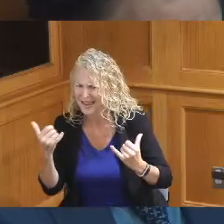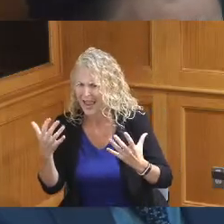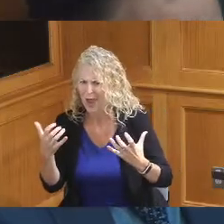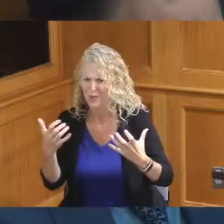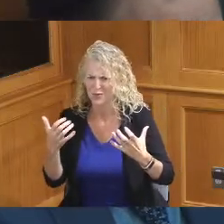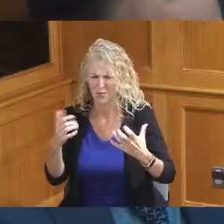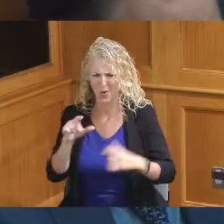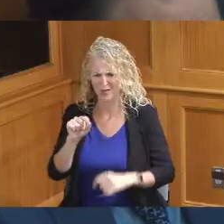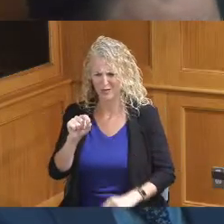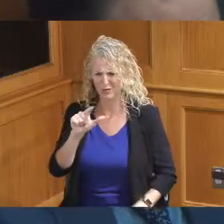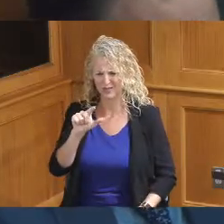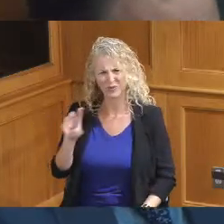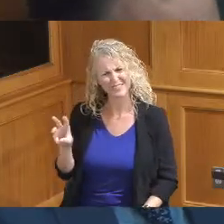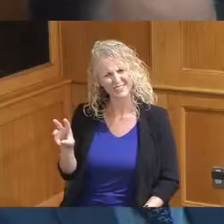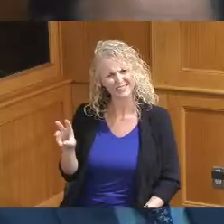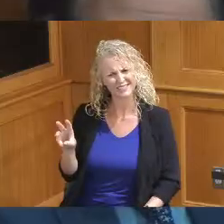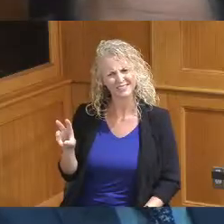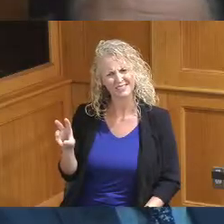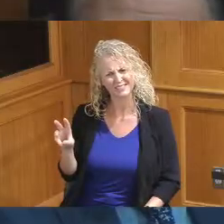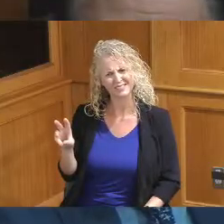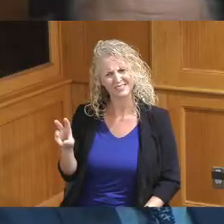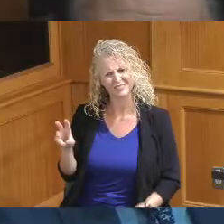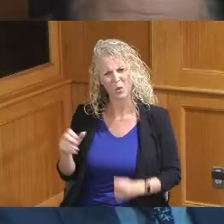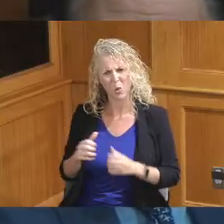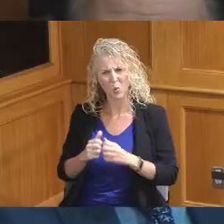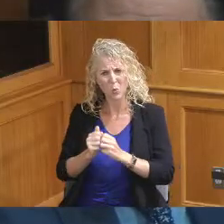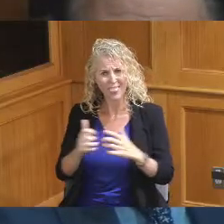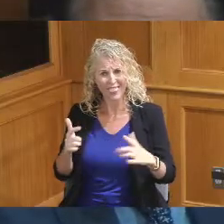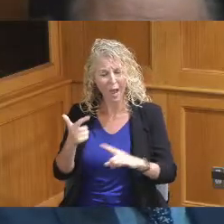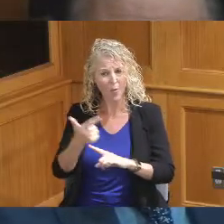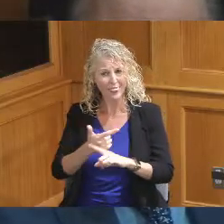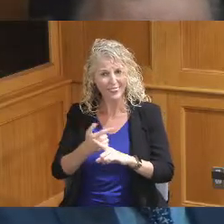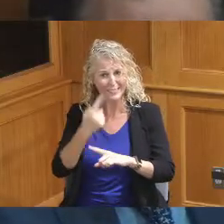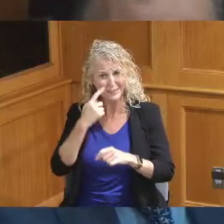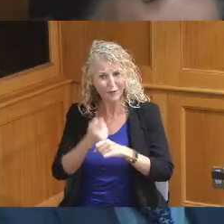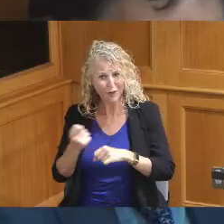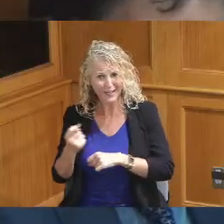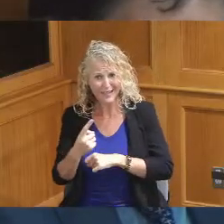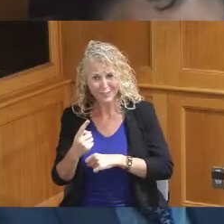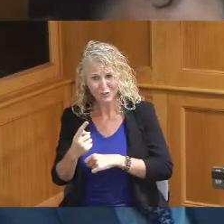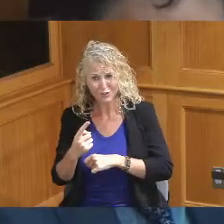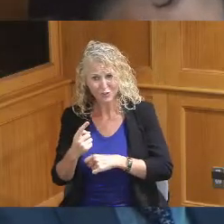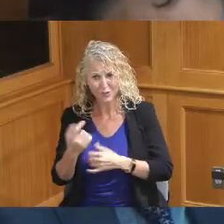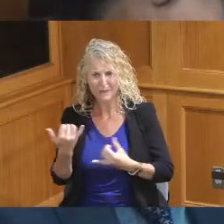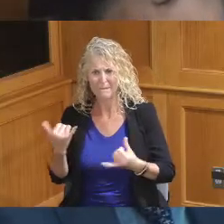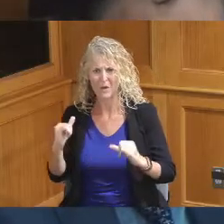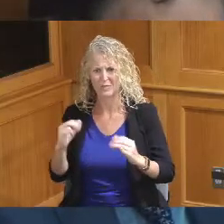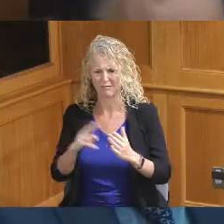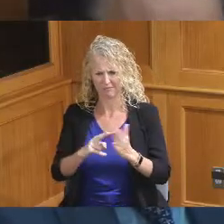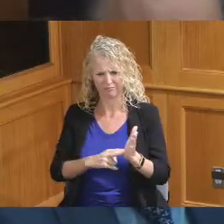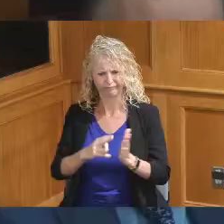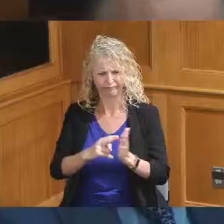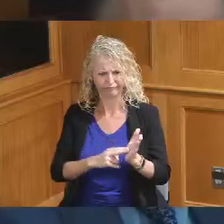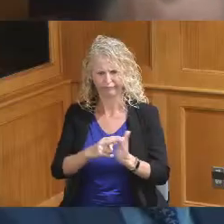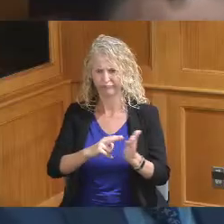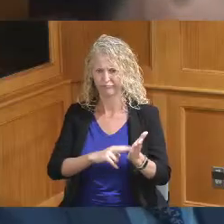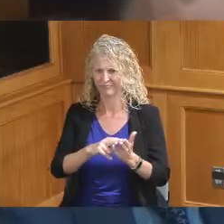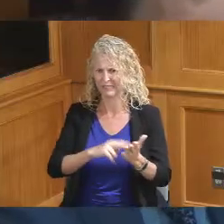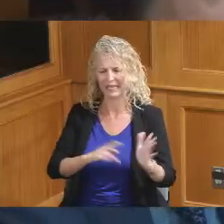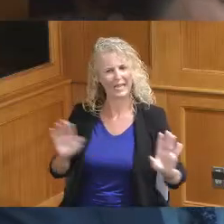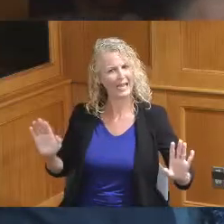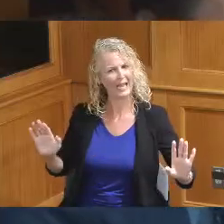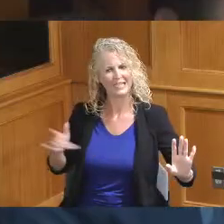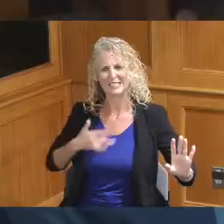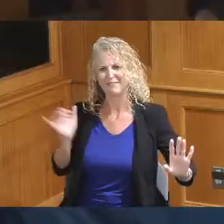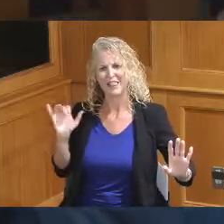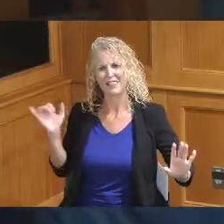to 2026, and we don't have a lease, but we keep entering contracts. I don't know if a